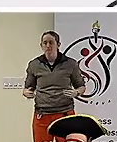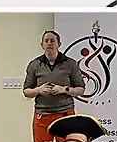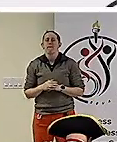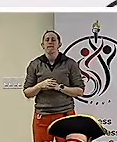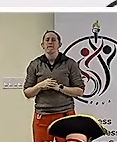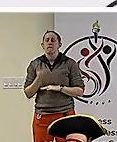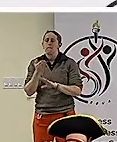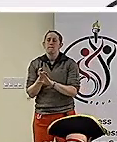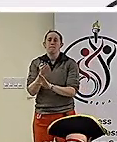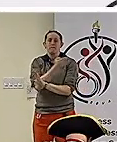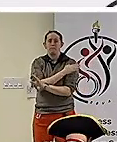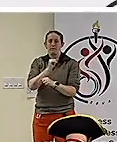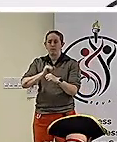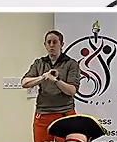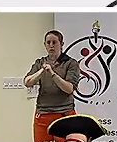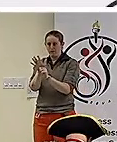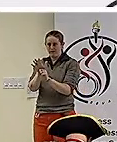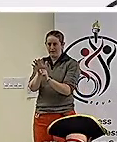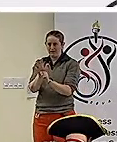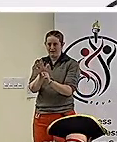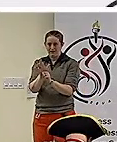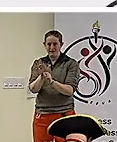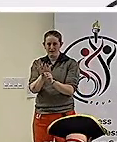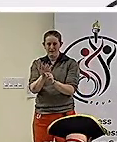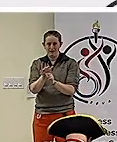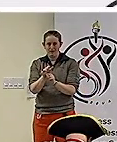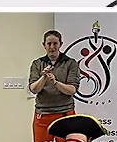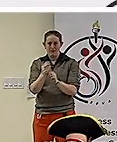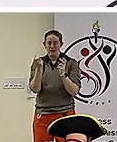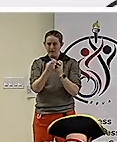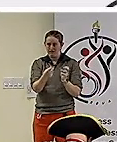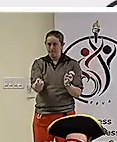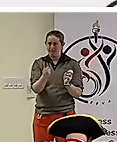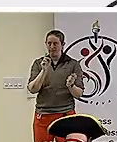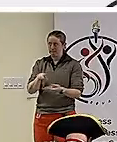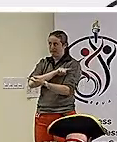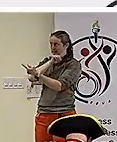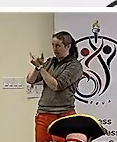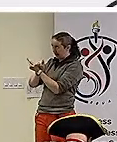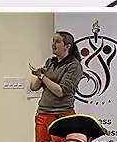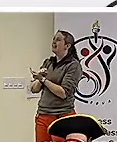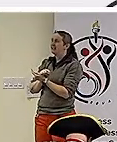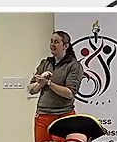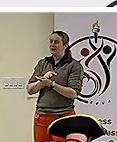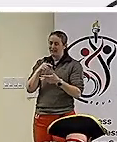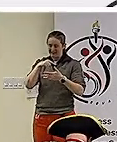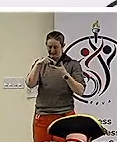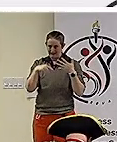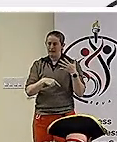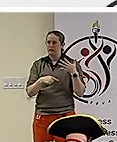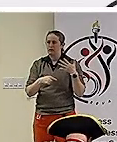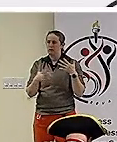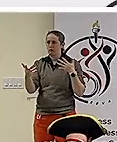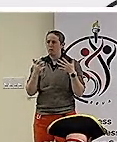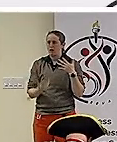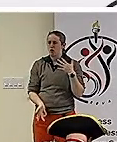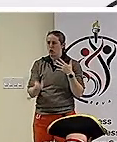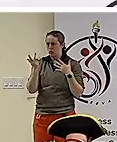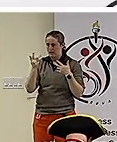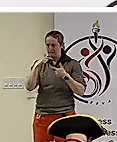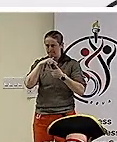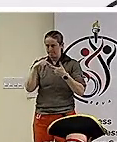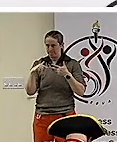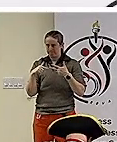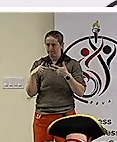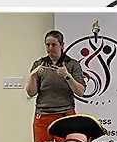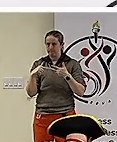our participants went to that board meeting and rated us in various categories and said we want to do three things. They said we want